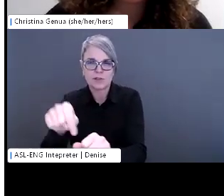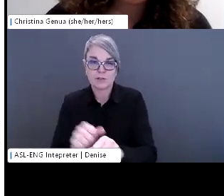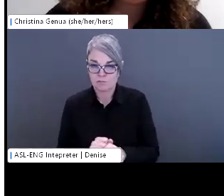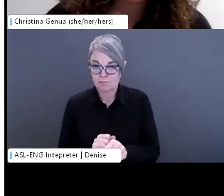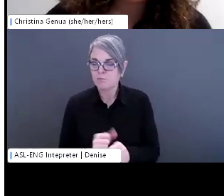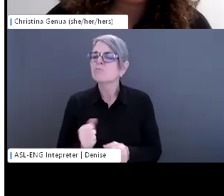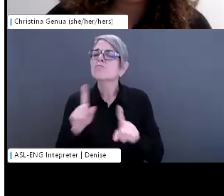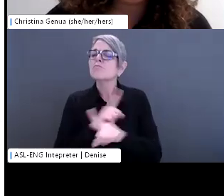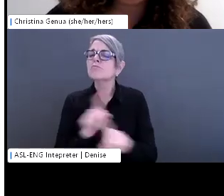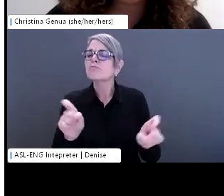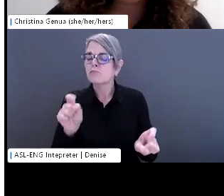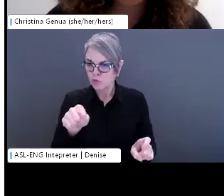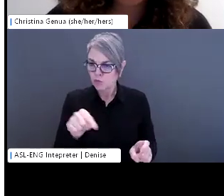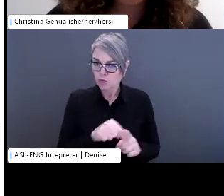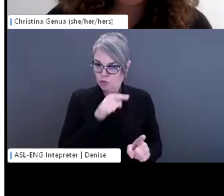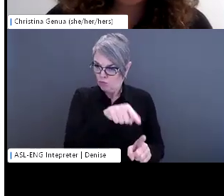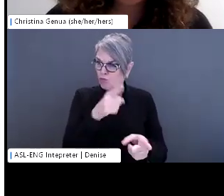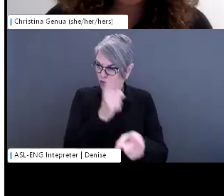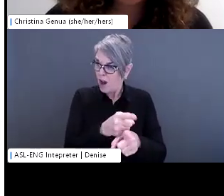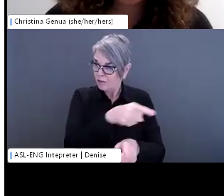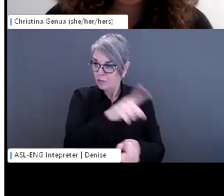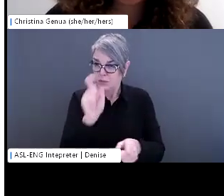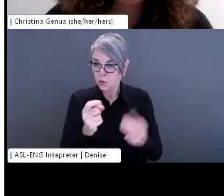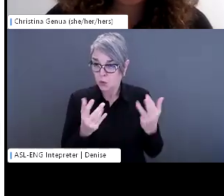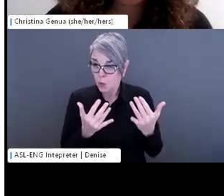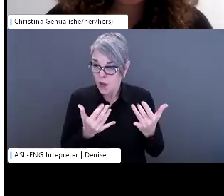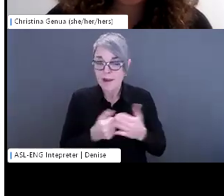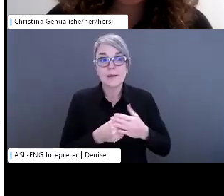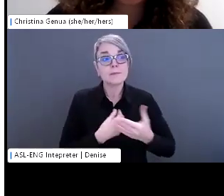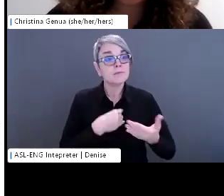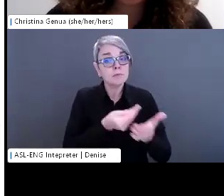have money to put into it at this time.